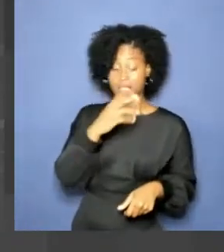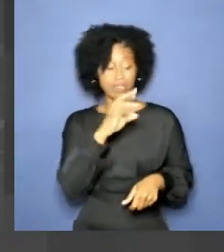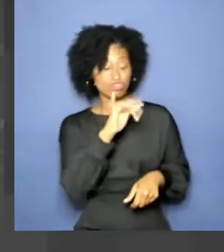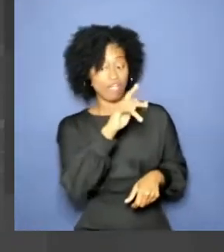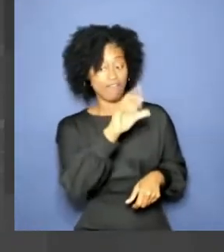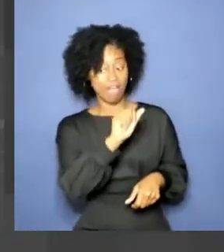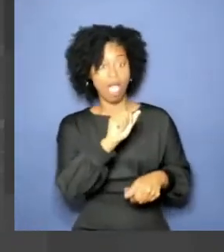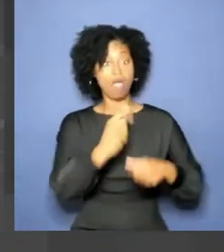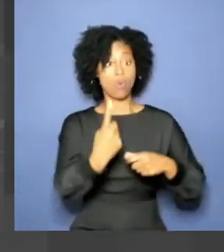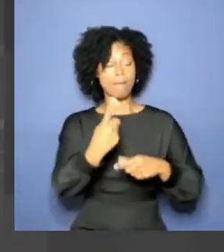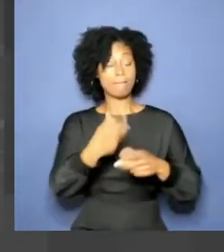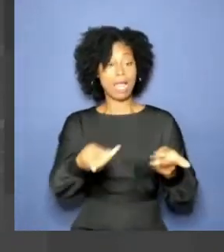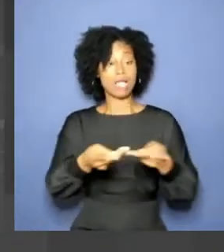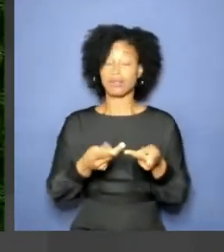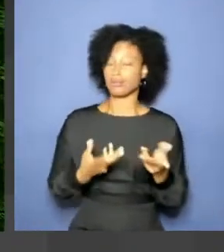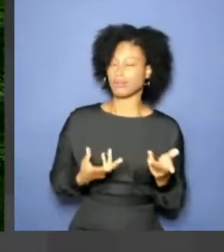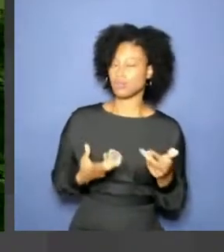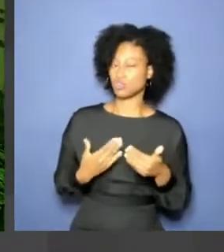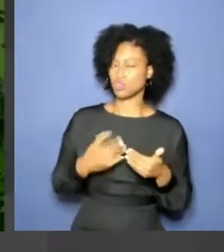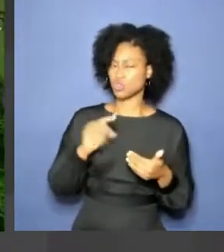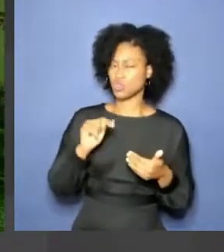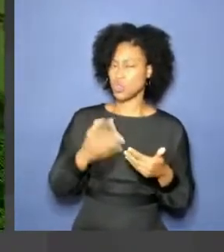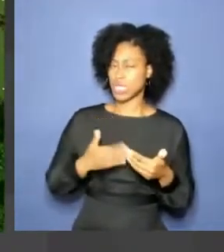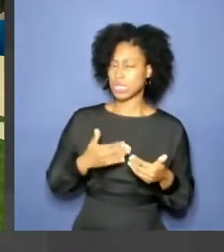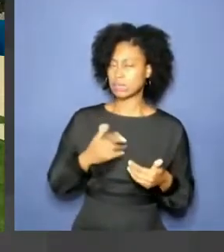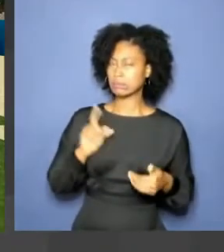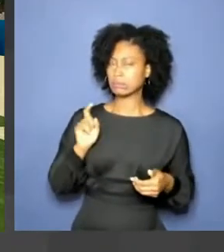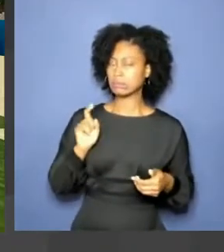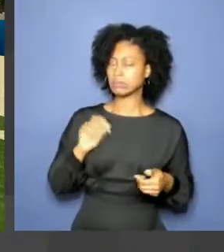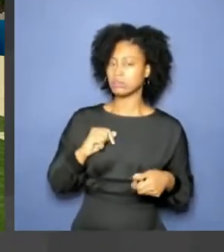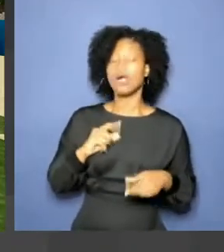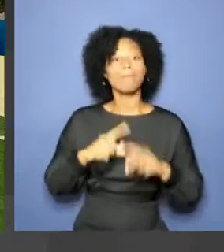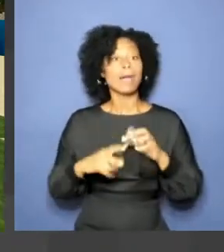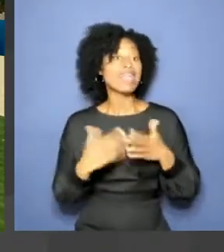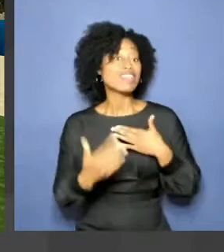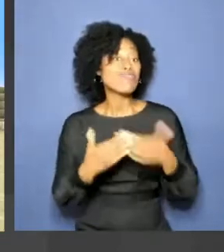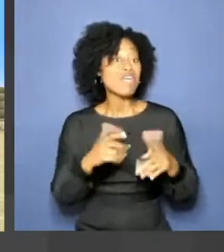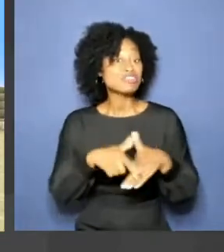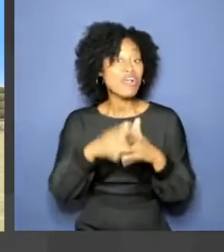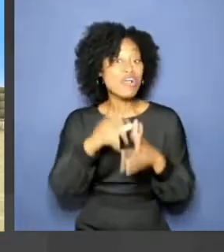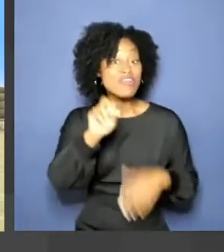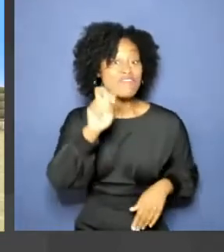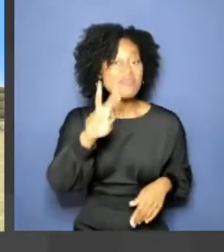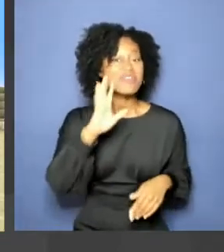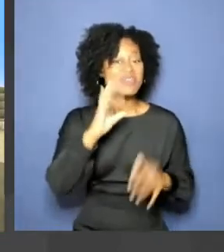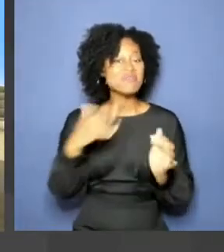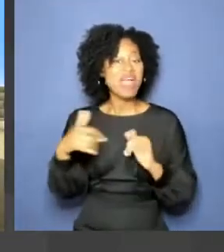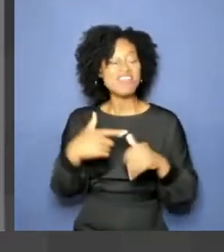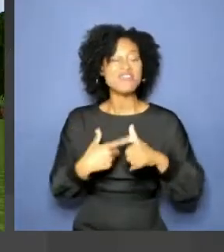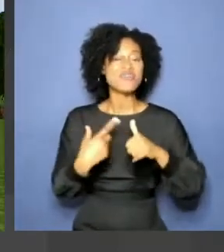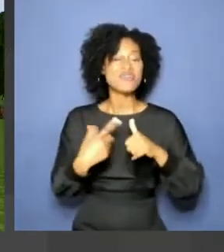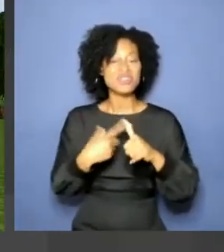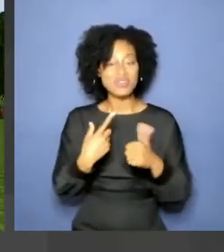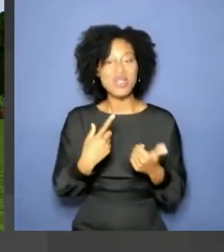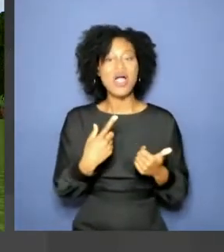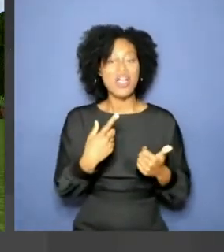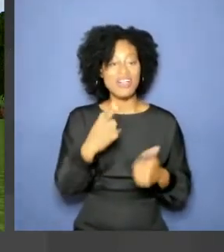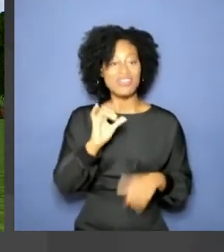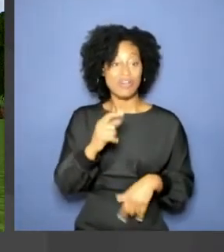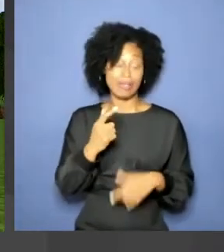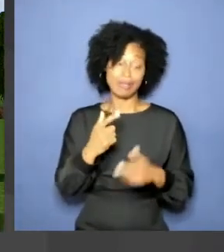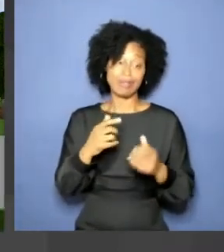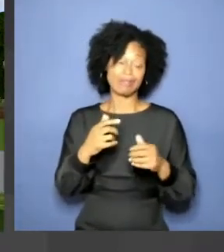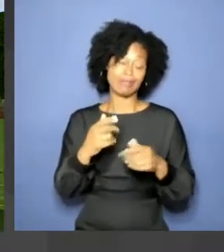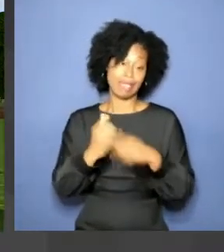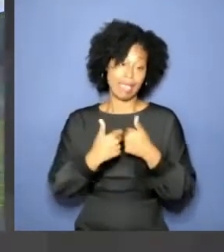too convenient. In any case, starting in November, you can play the original Blockbuster, its cross-play